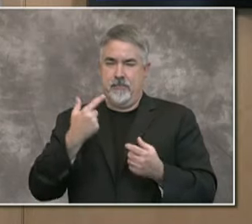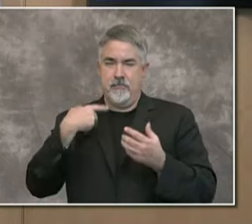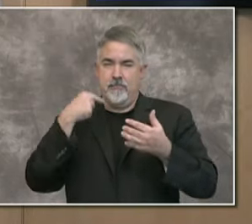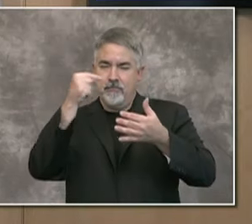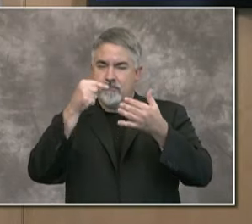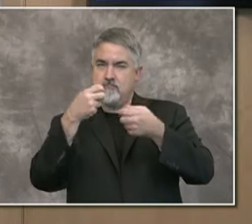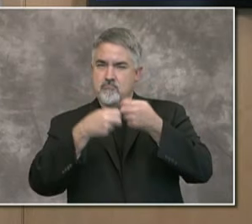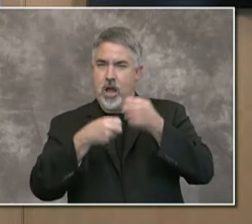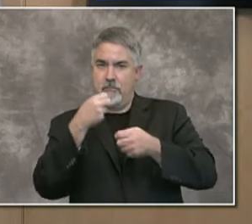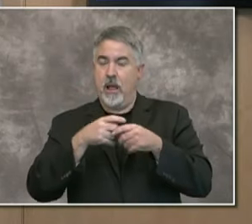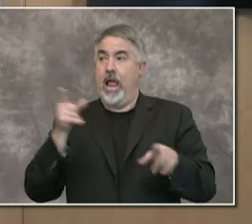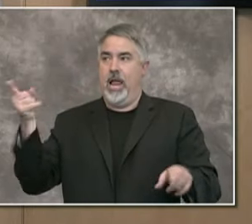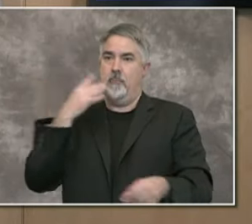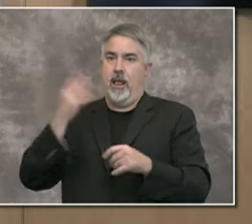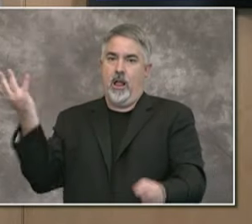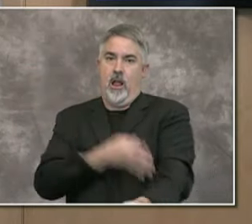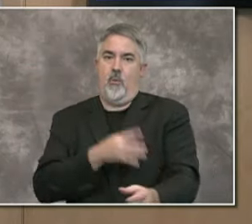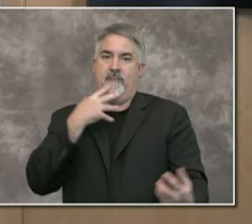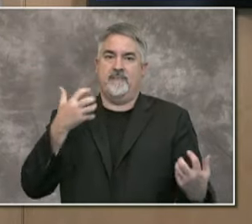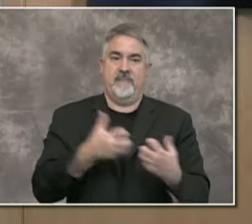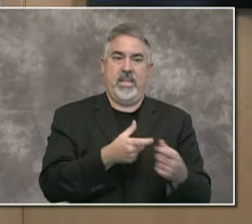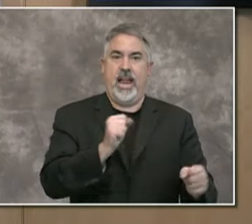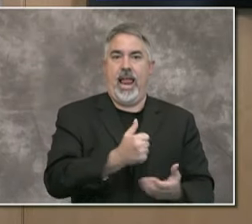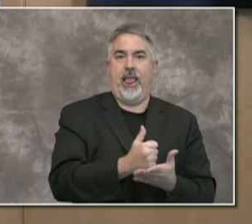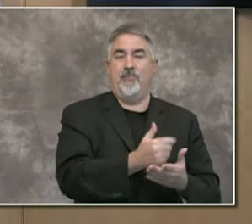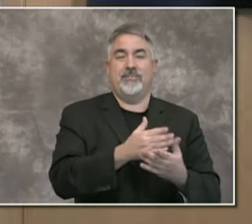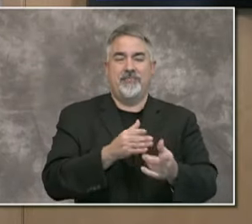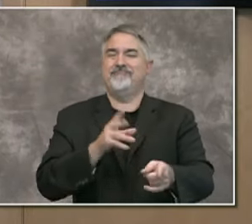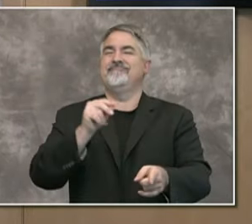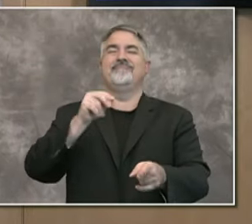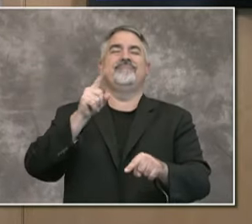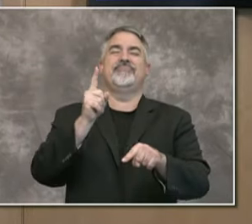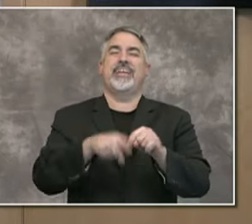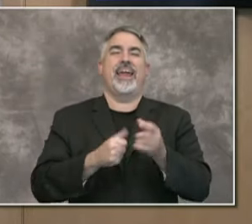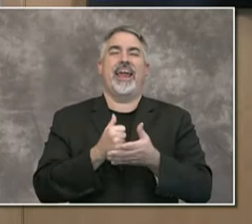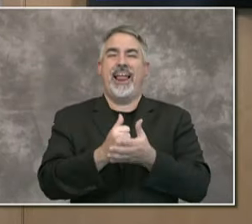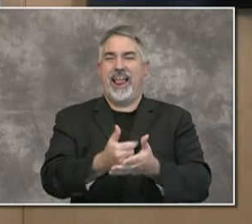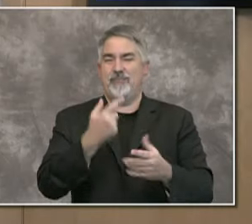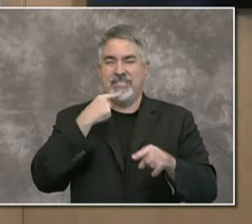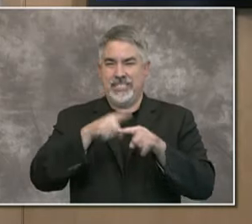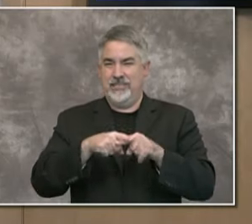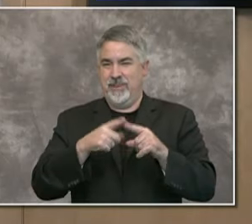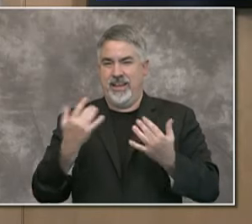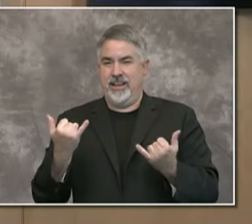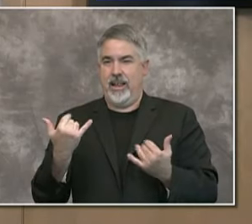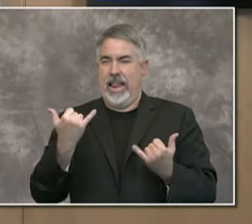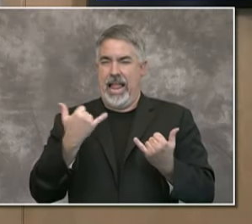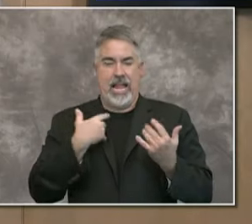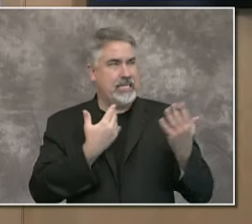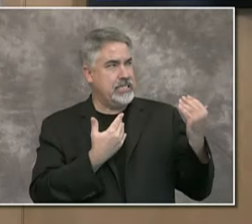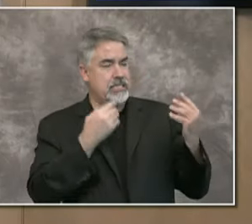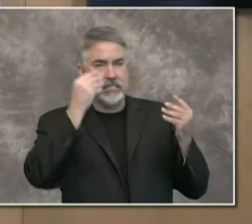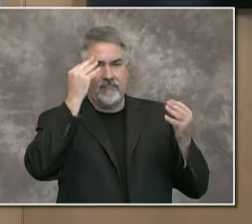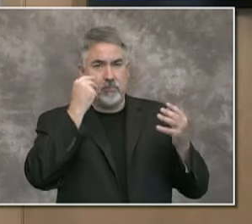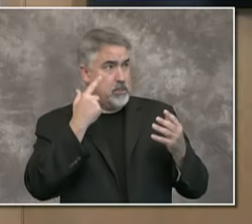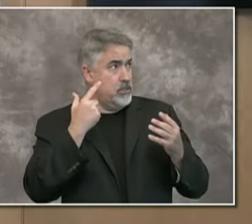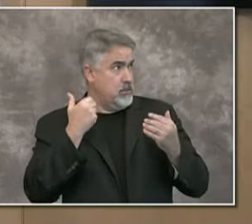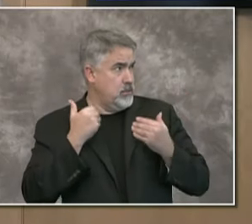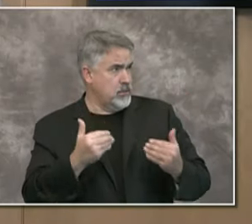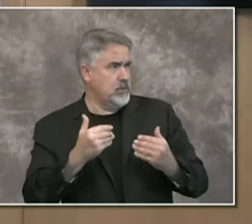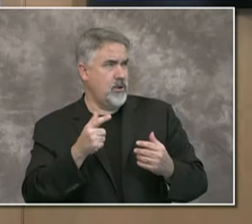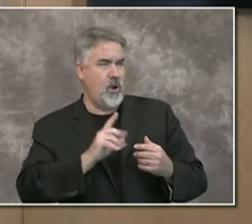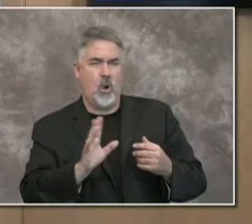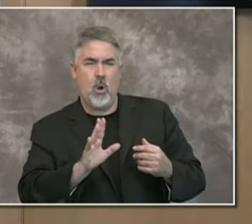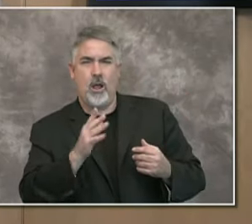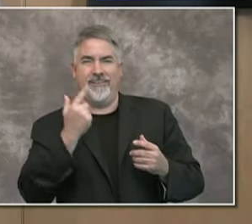question. More details to come on that very shortly. Thank you. And just a quick follow-up on that, Dr. Nick. So